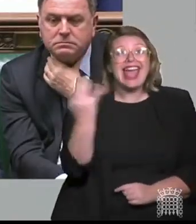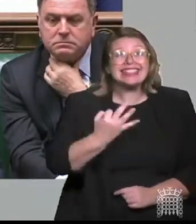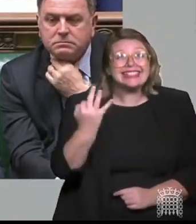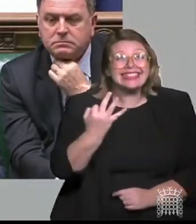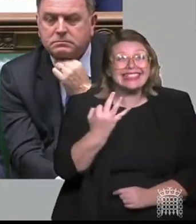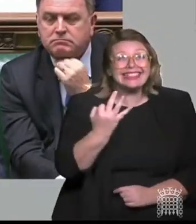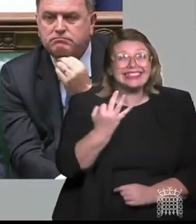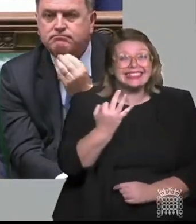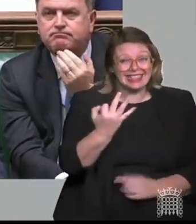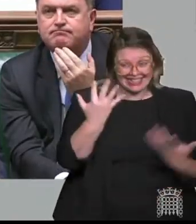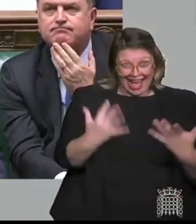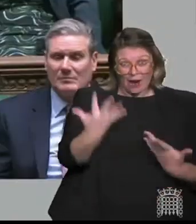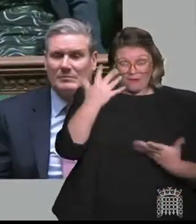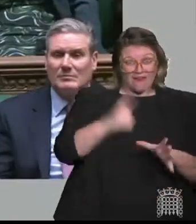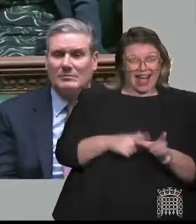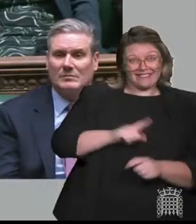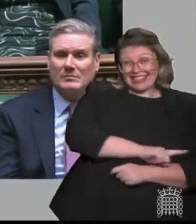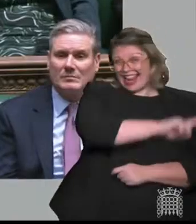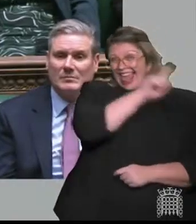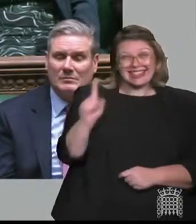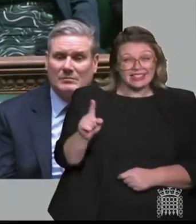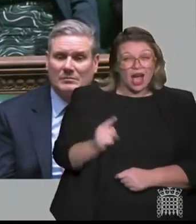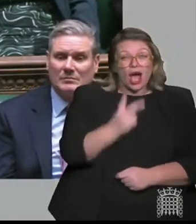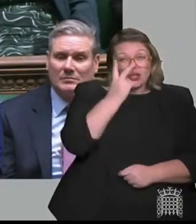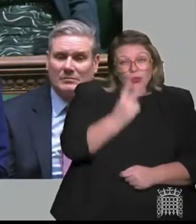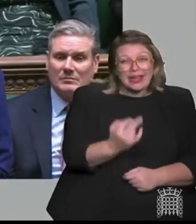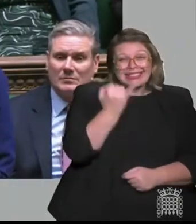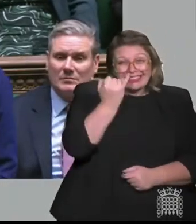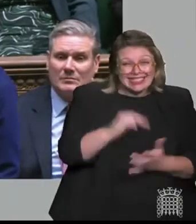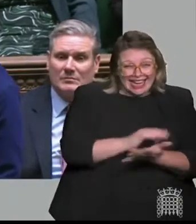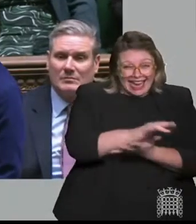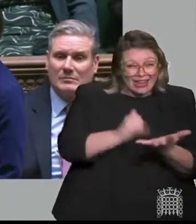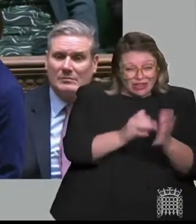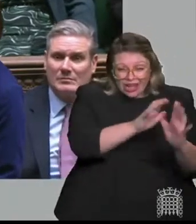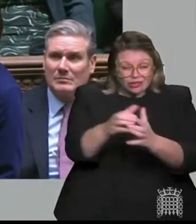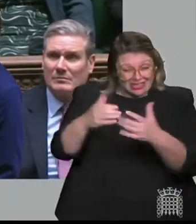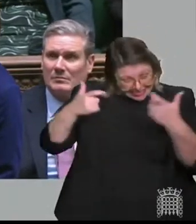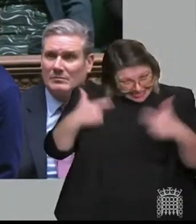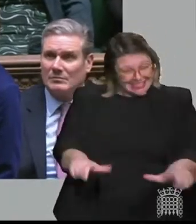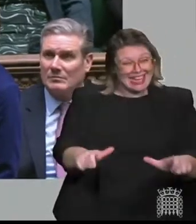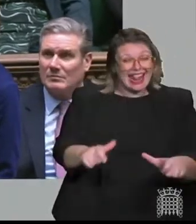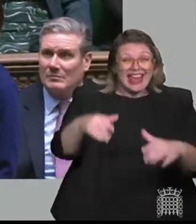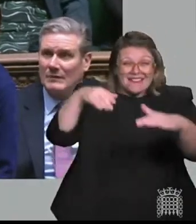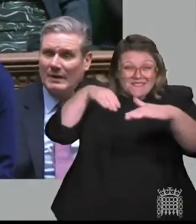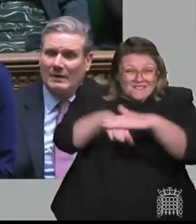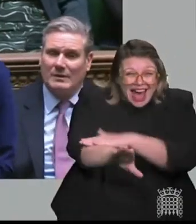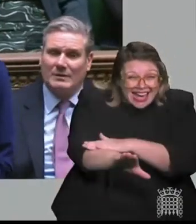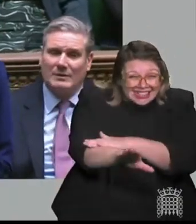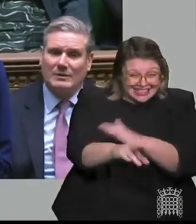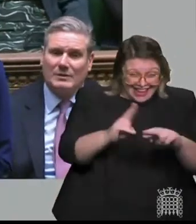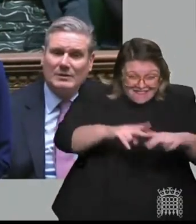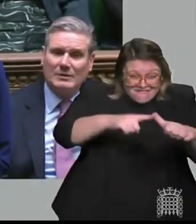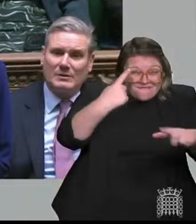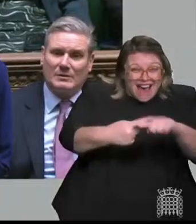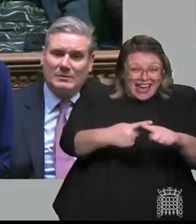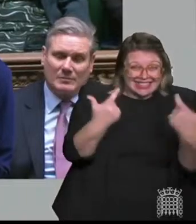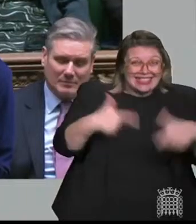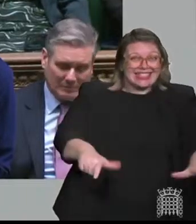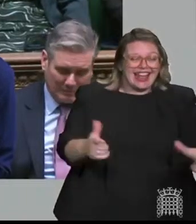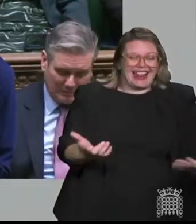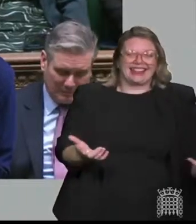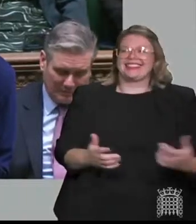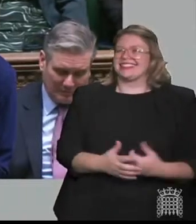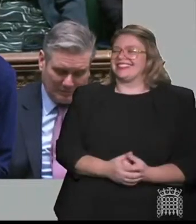in 2023, 26 NHS trusts are still using fax machines. Now, why